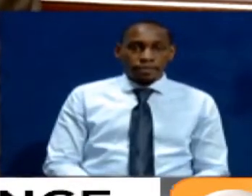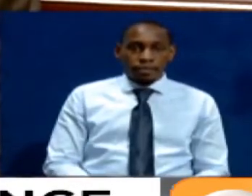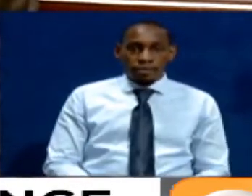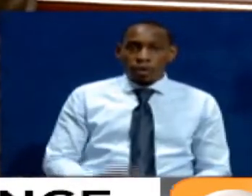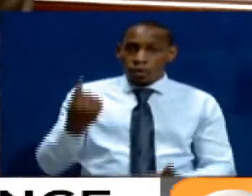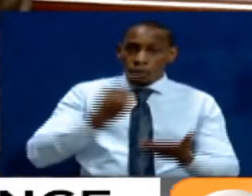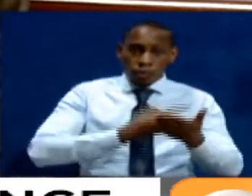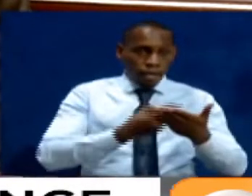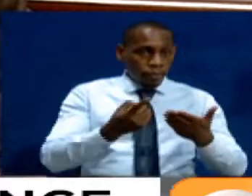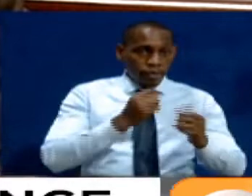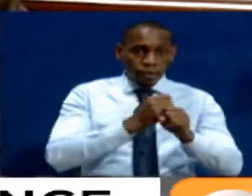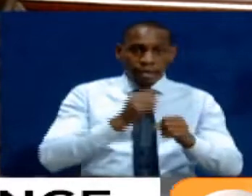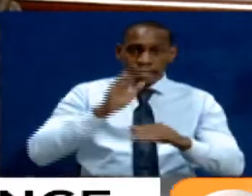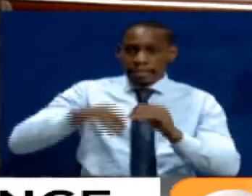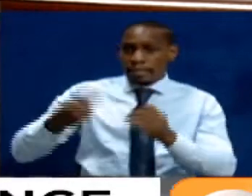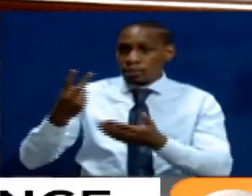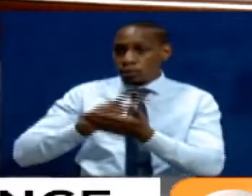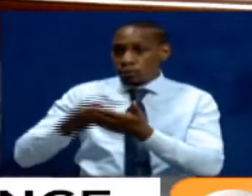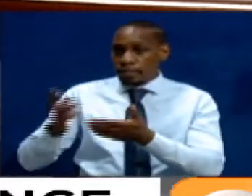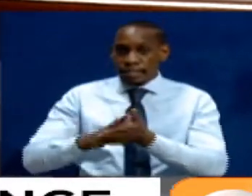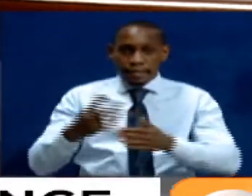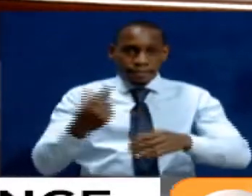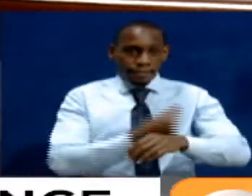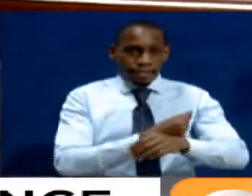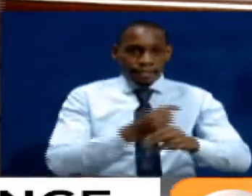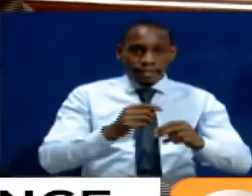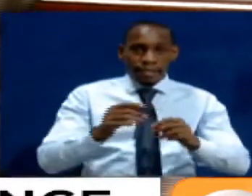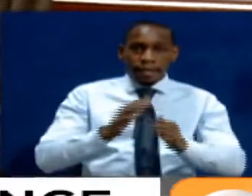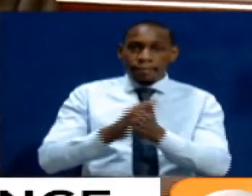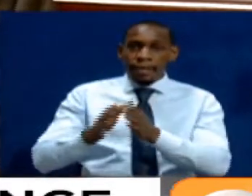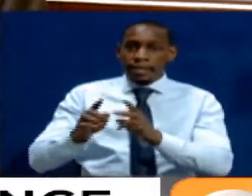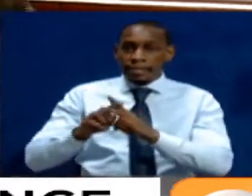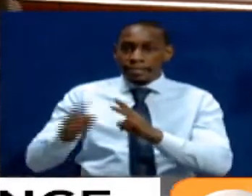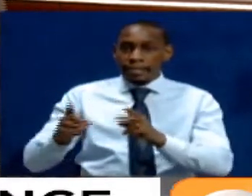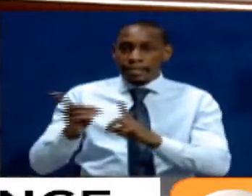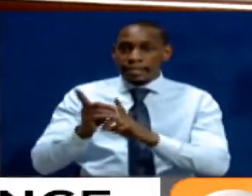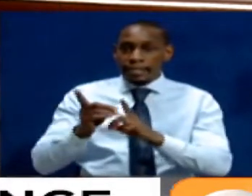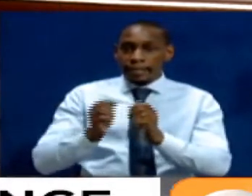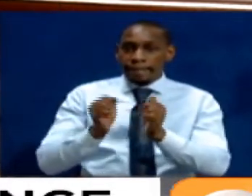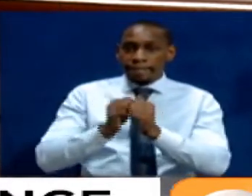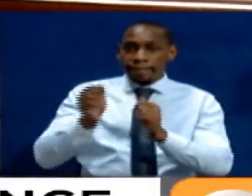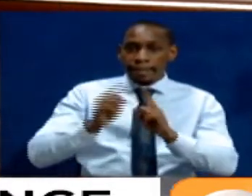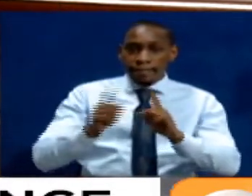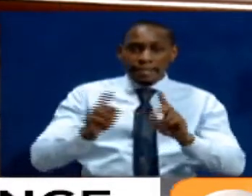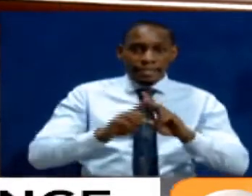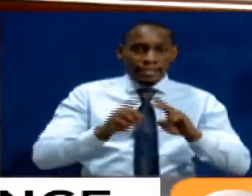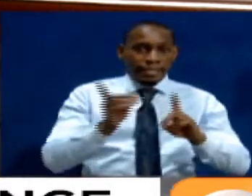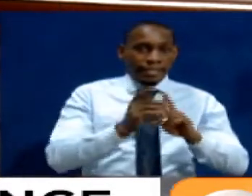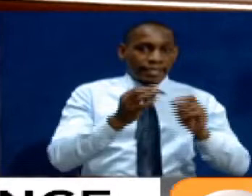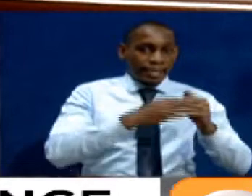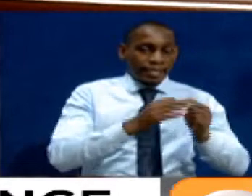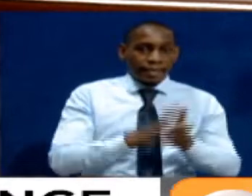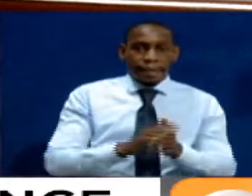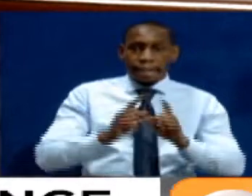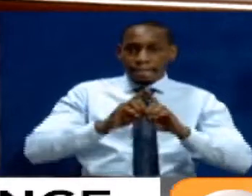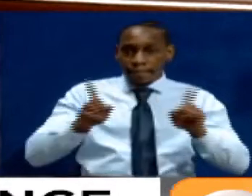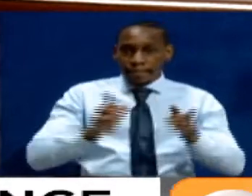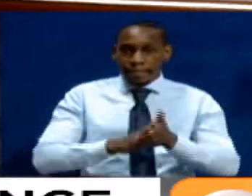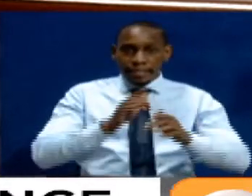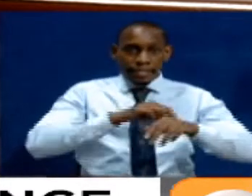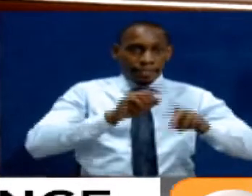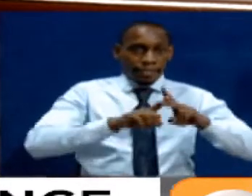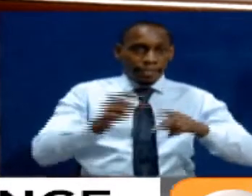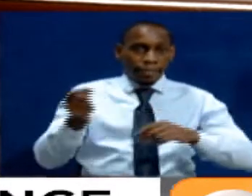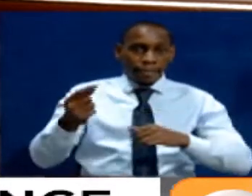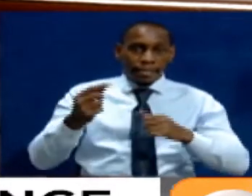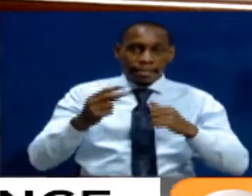week. Instead of 2. Our vaccination was to begin on 15th, it began on 8th. So, but as the vaccines, especially when we